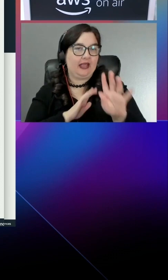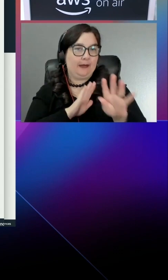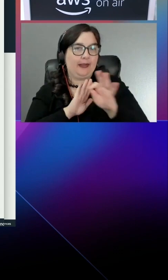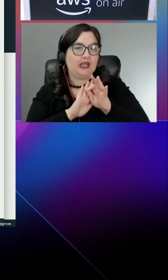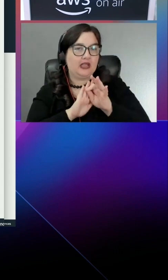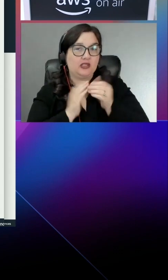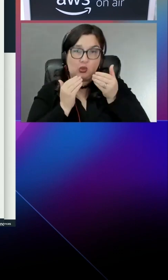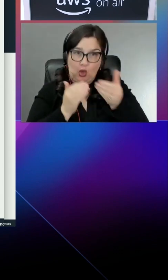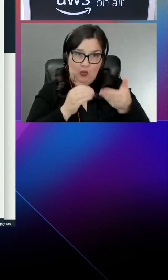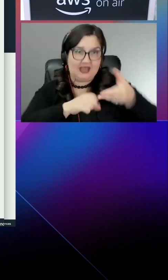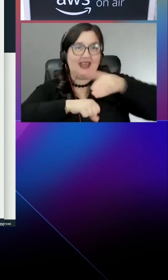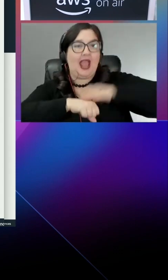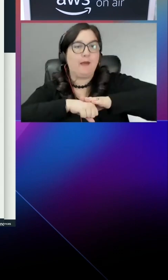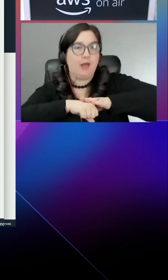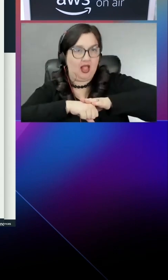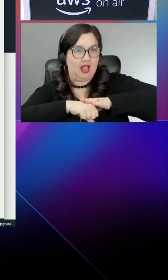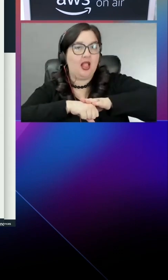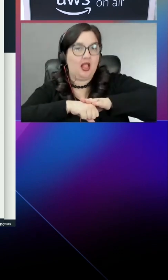SiteLink.